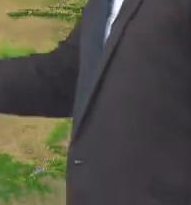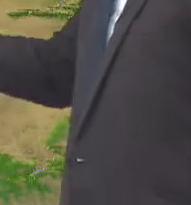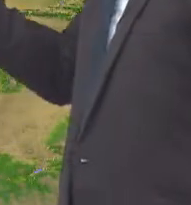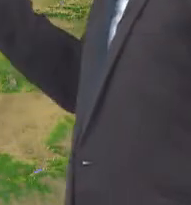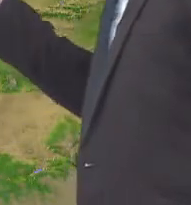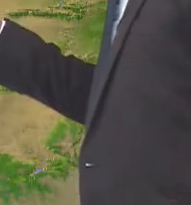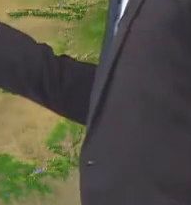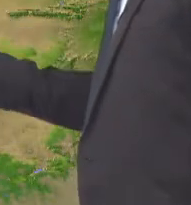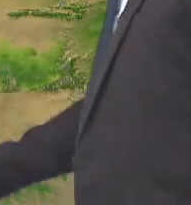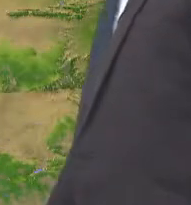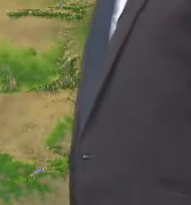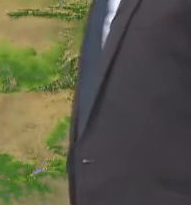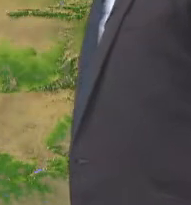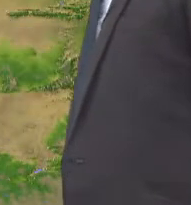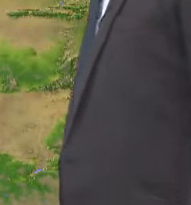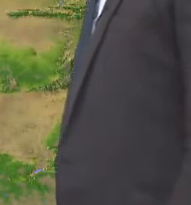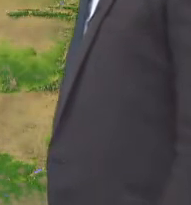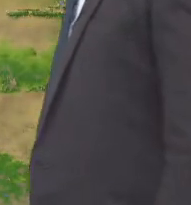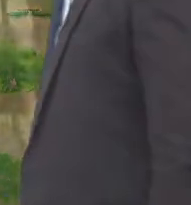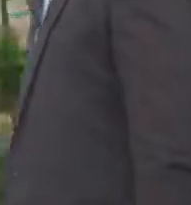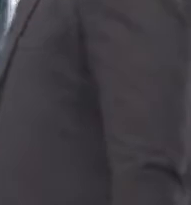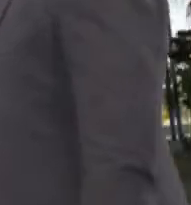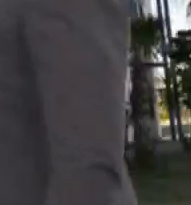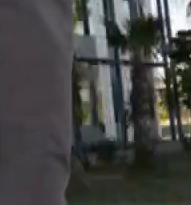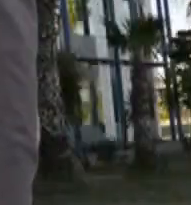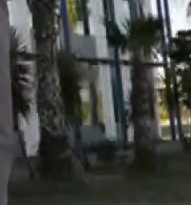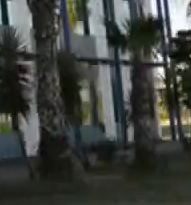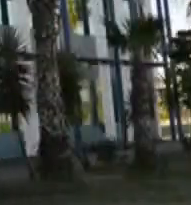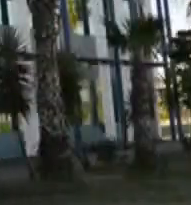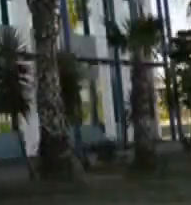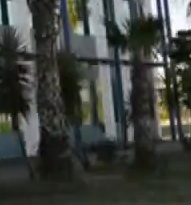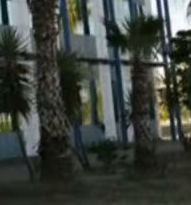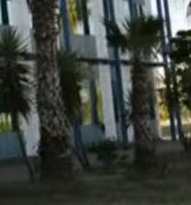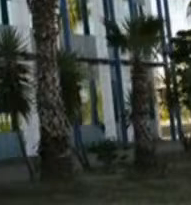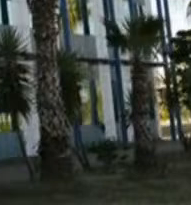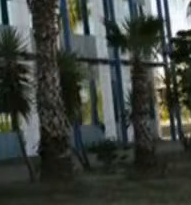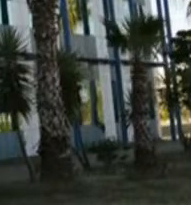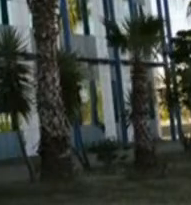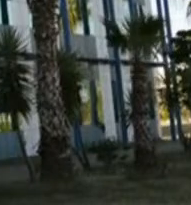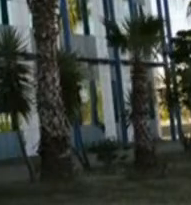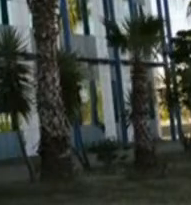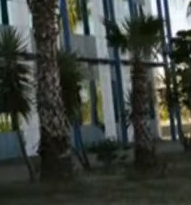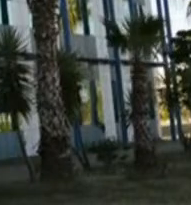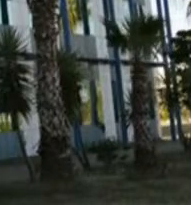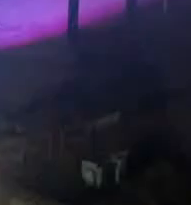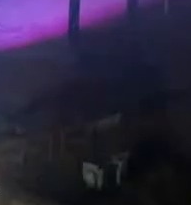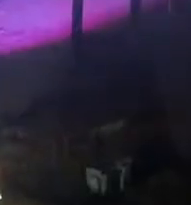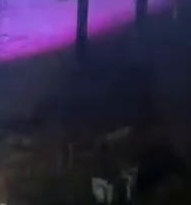33 degrees Celsius to 35 degrees Celsius. That's weather forecast. Have yourself a good evening.